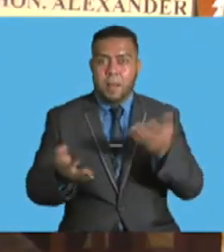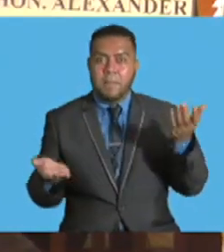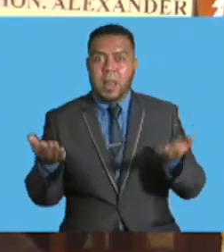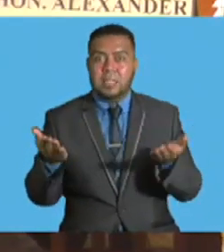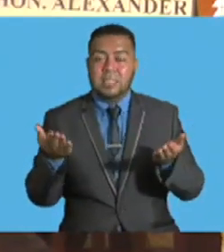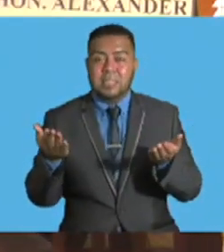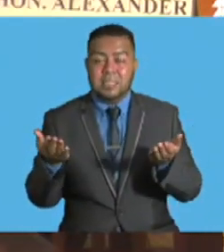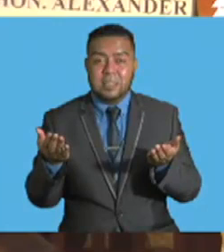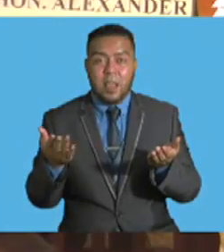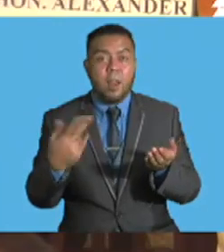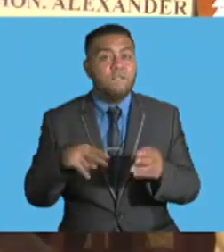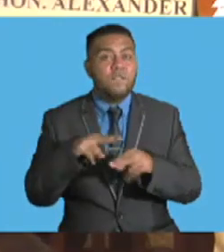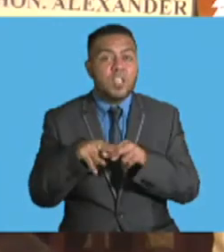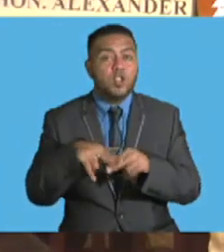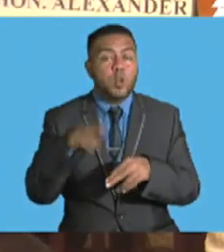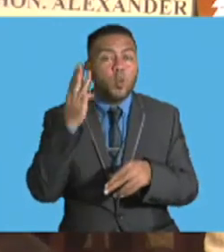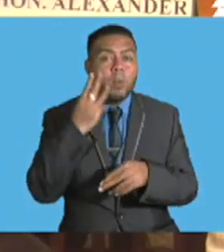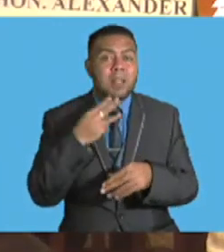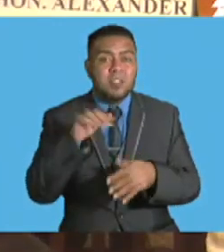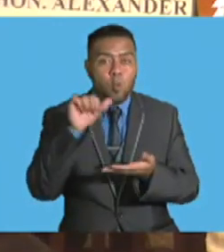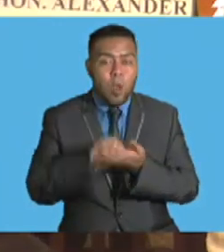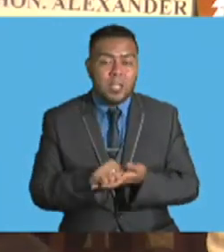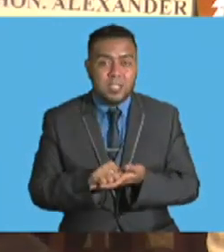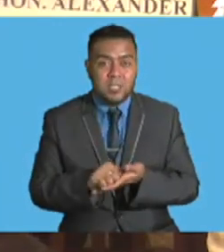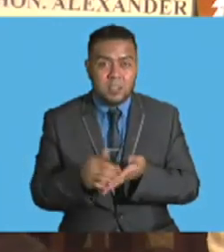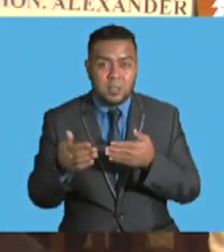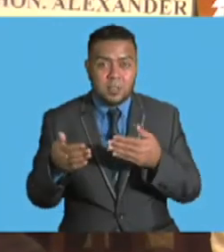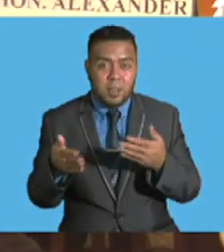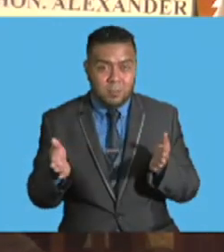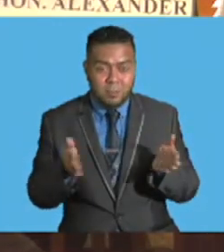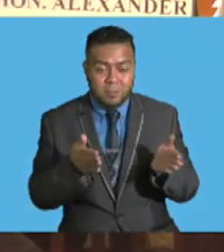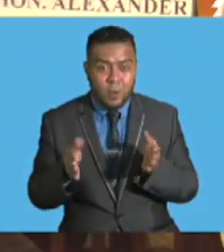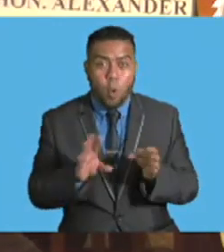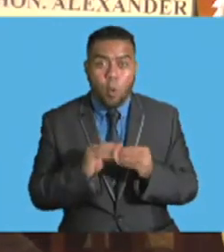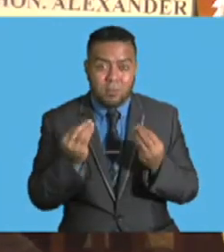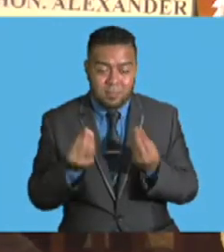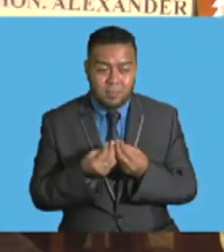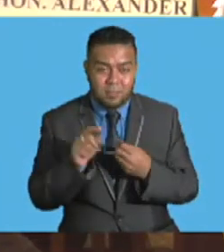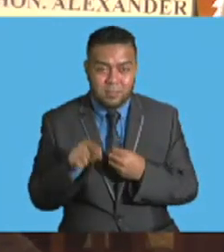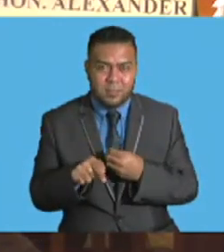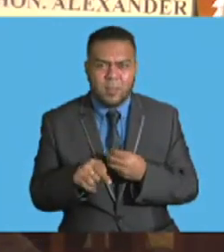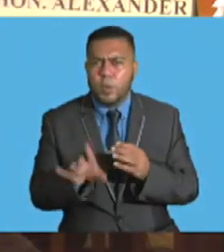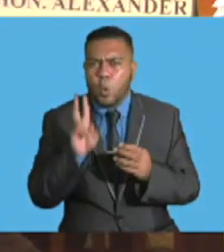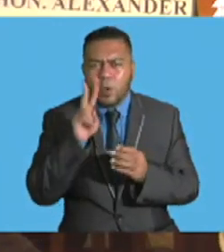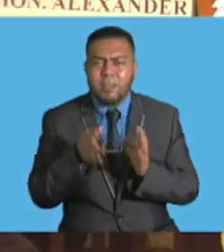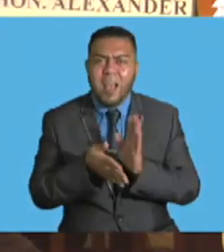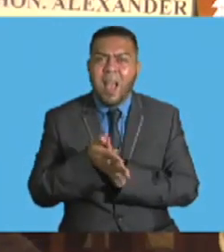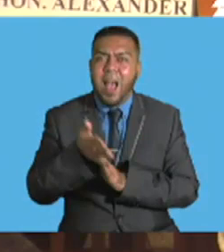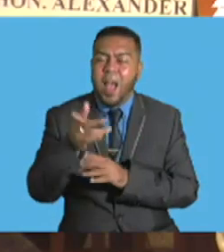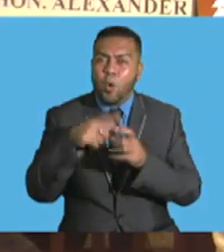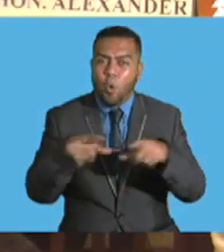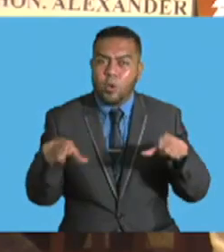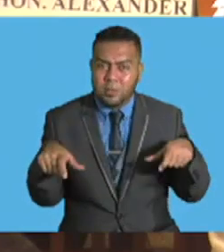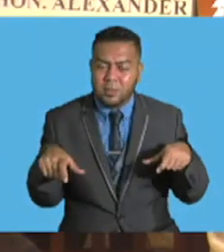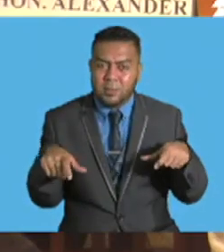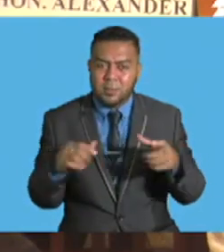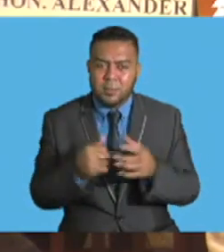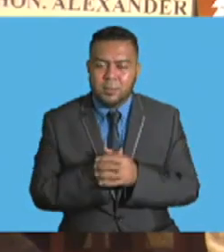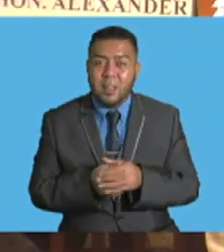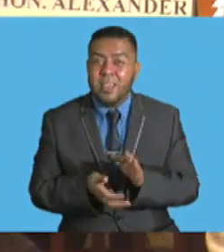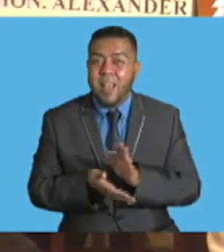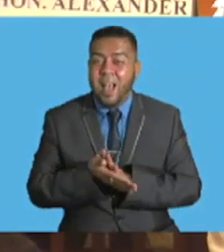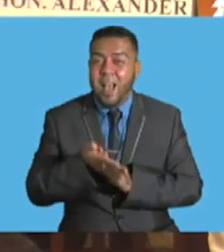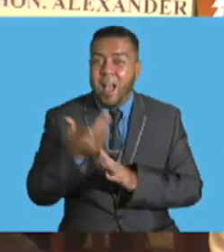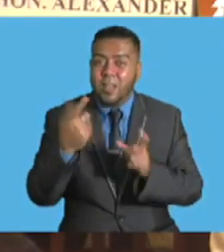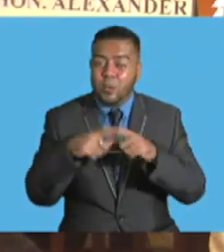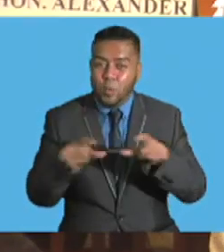Scales report of Fiji Women's Rights Movement. And if we're to look at the High Court, Honorable Speaker, the High